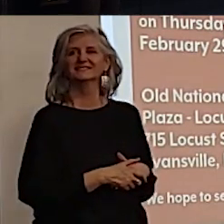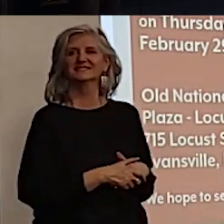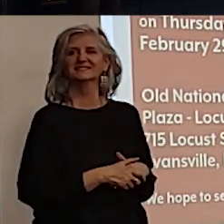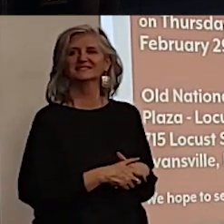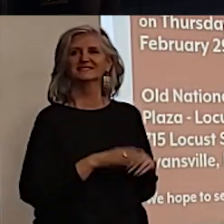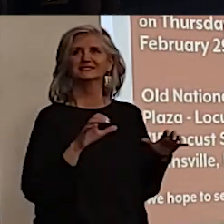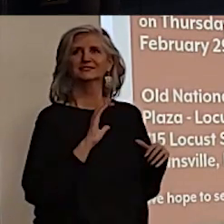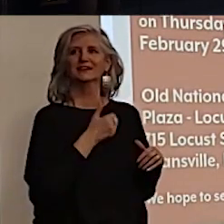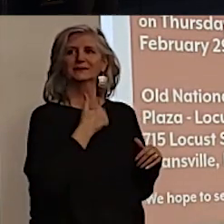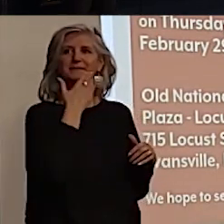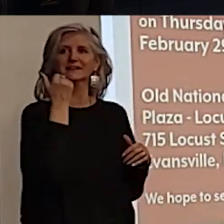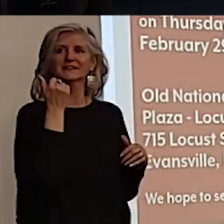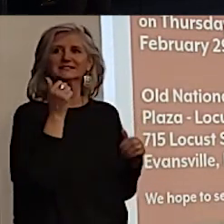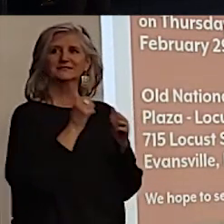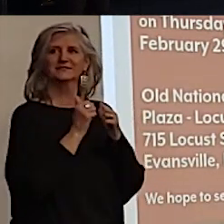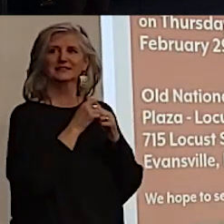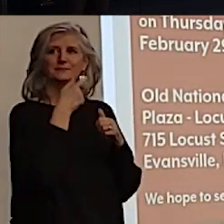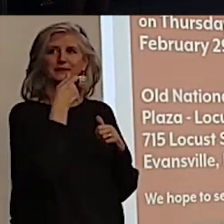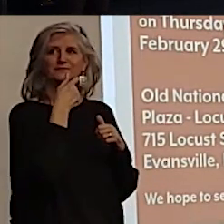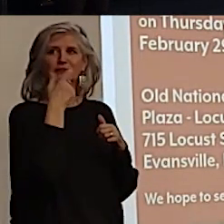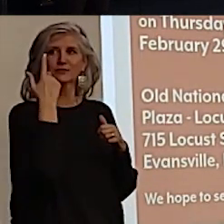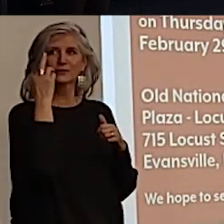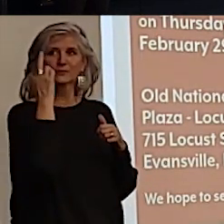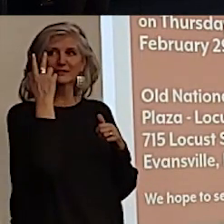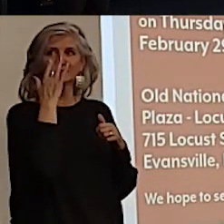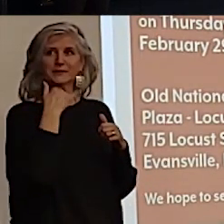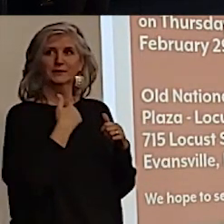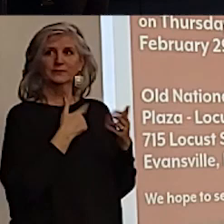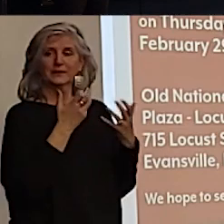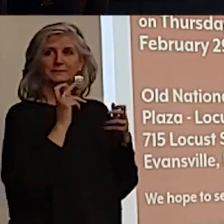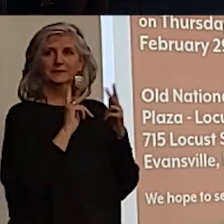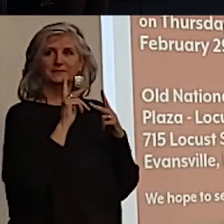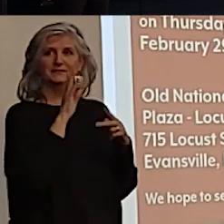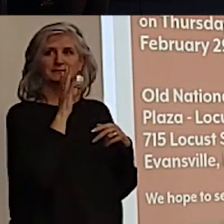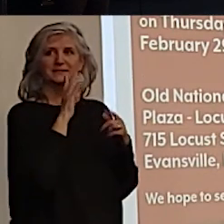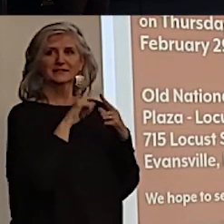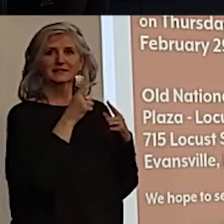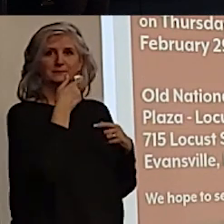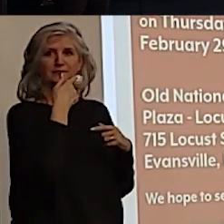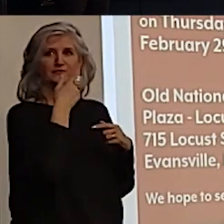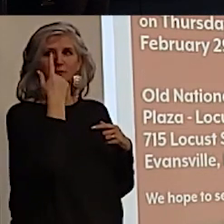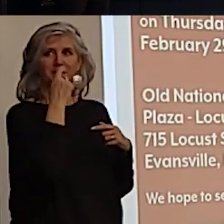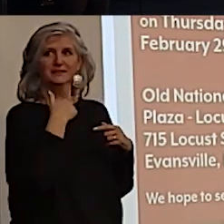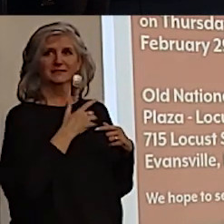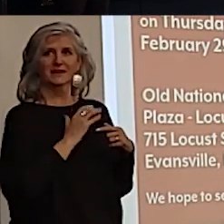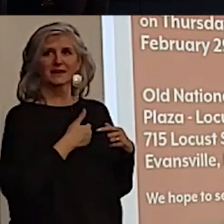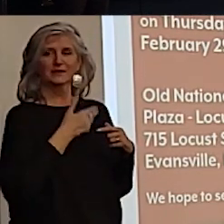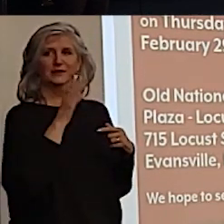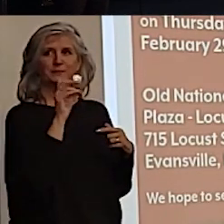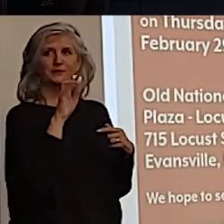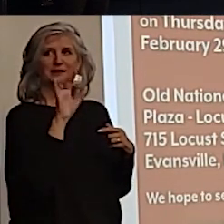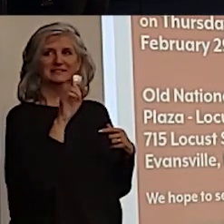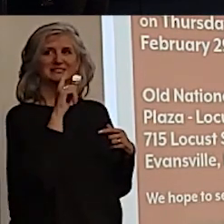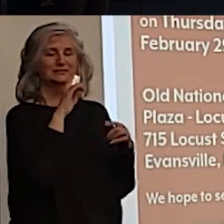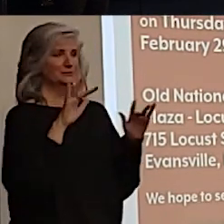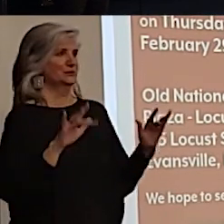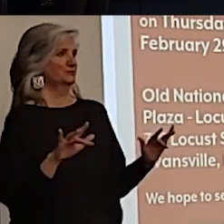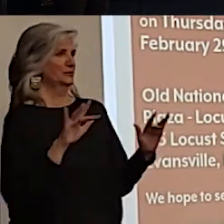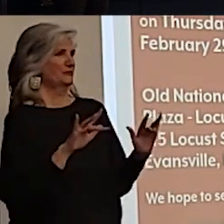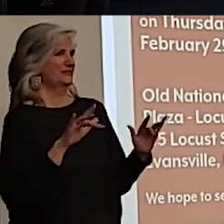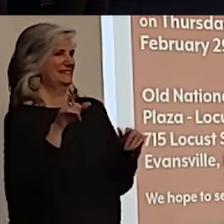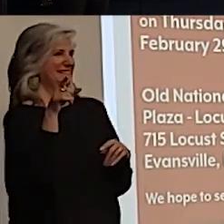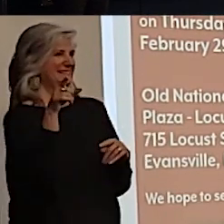We're doing our best. I'm doing my best with this microphone. The reason we want folks to speak into a mic is because our Bryce is recording this. Our